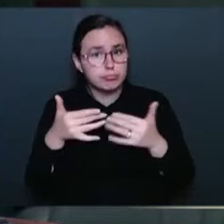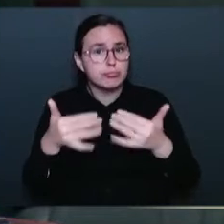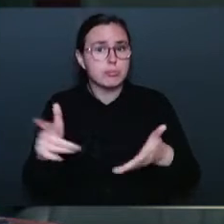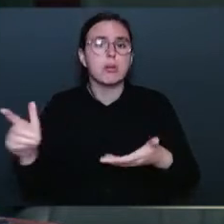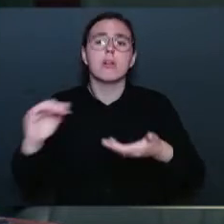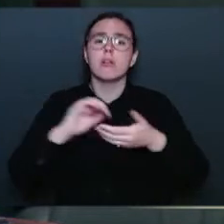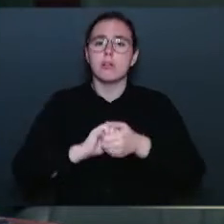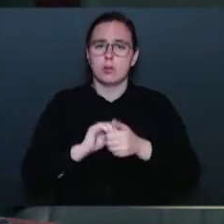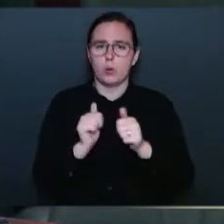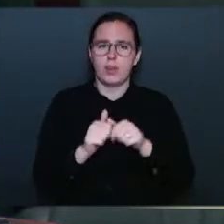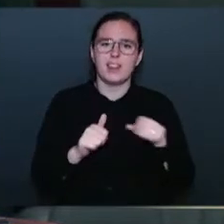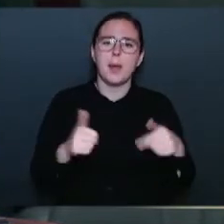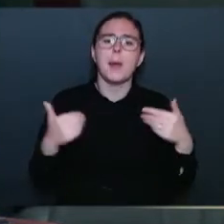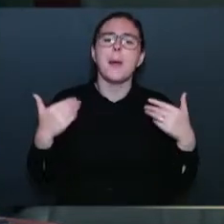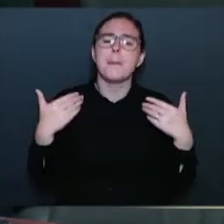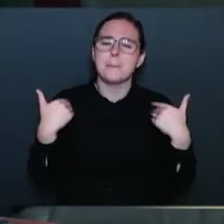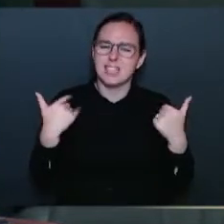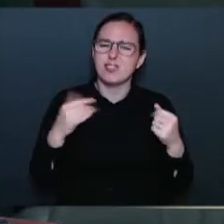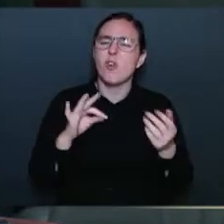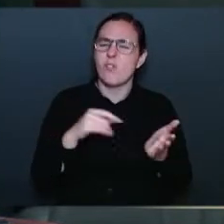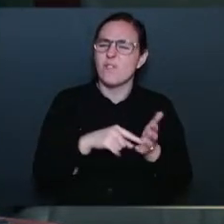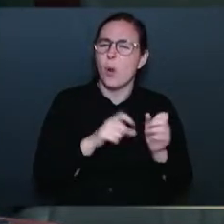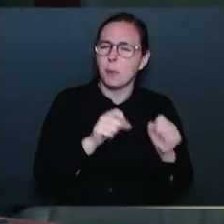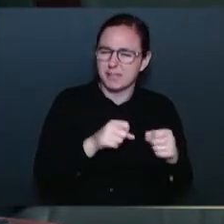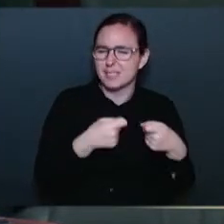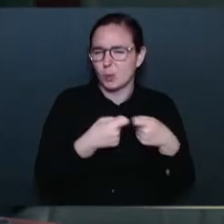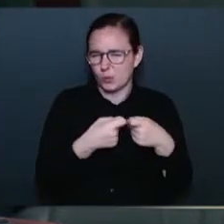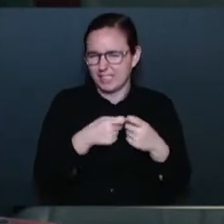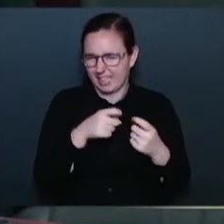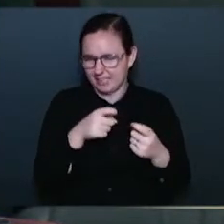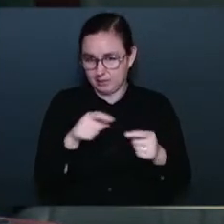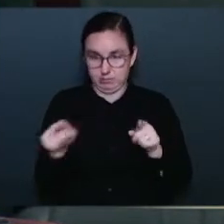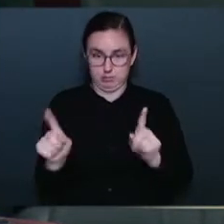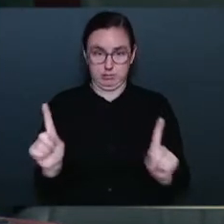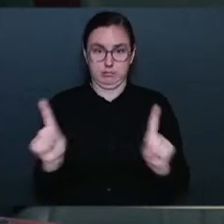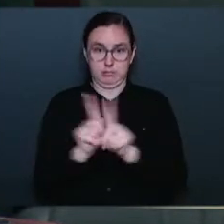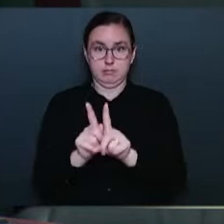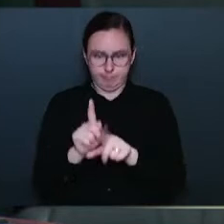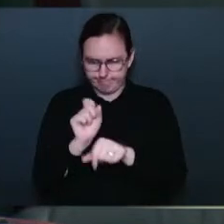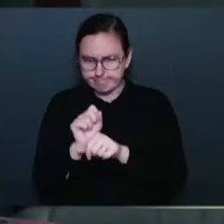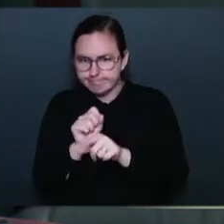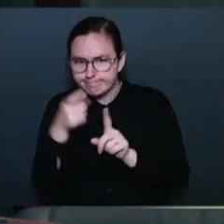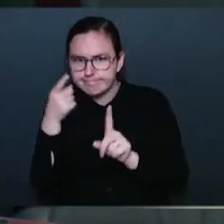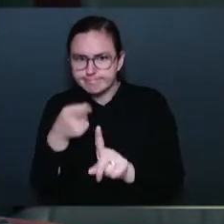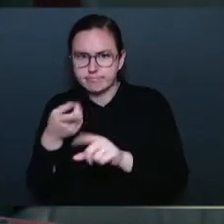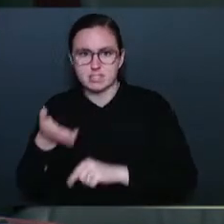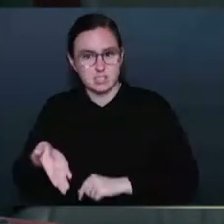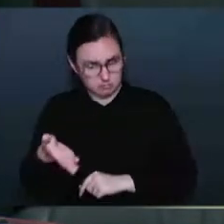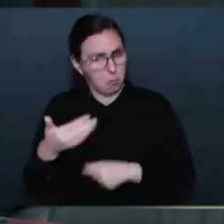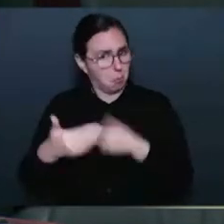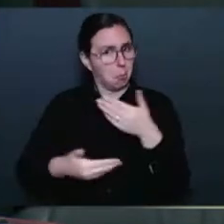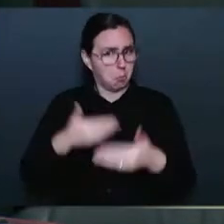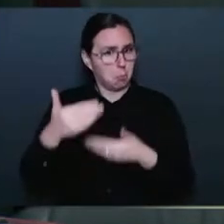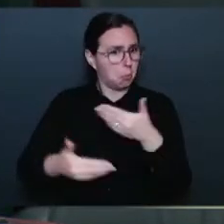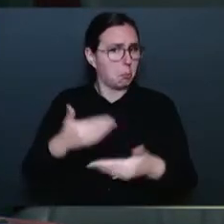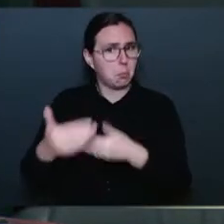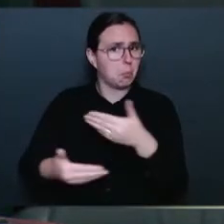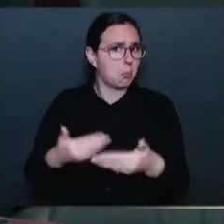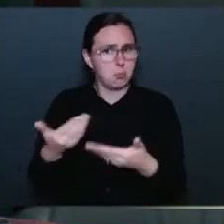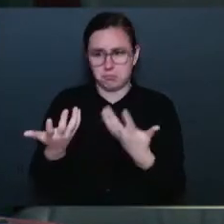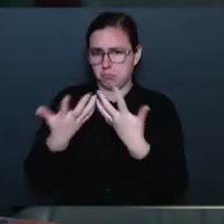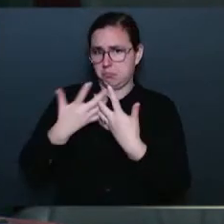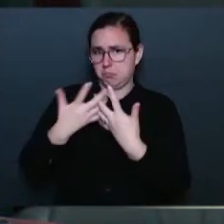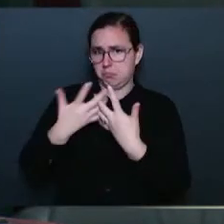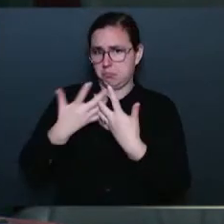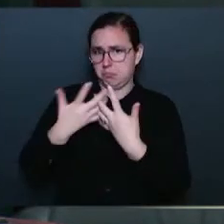going to take and as we start developing this expertise we'll be able to apply it to more things this is the important part of us being able to do these programs is to be able to